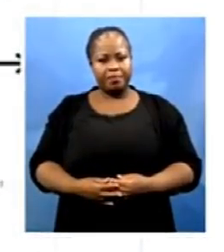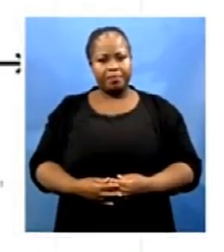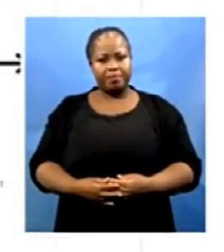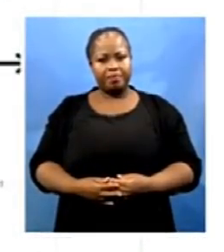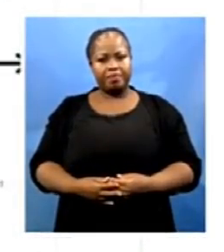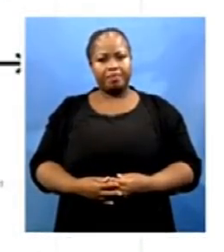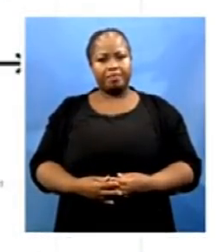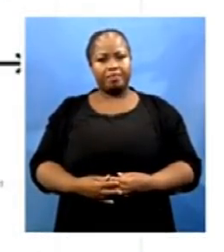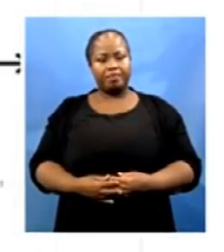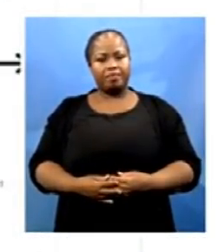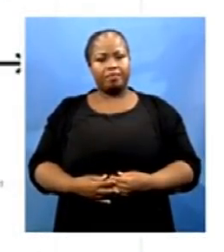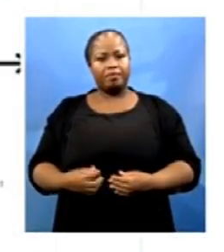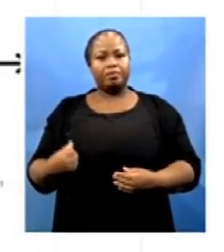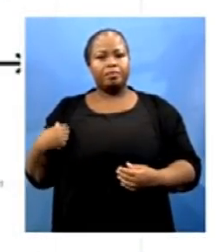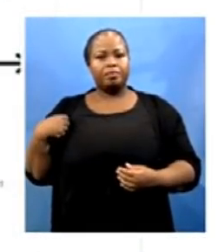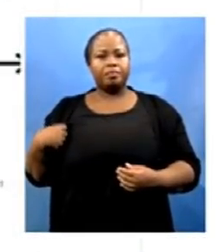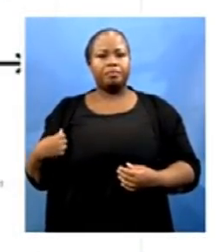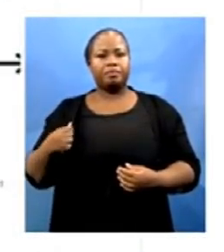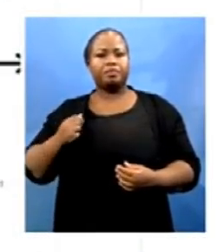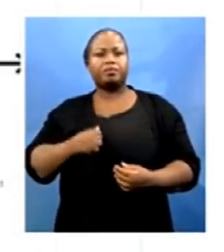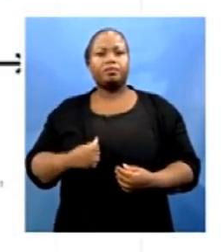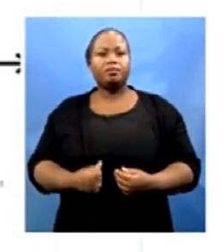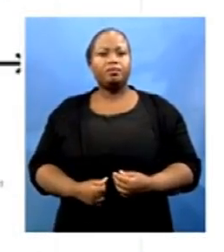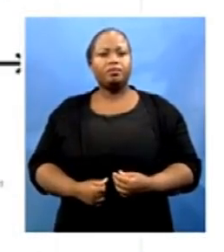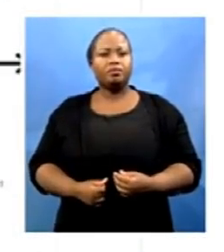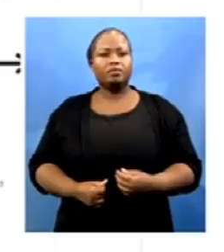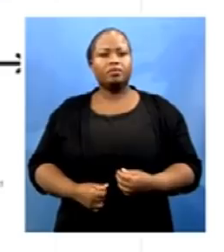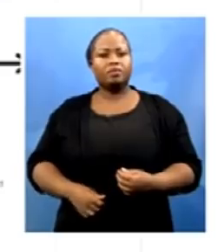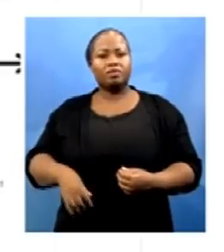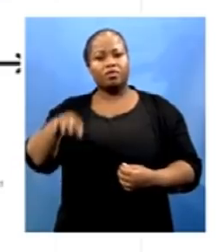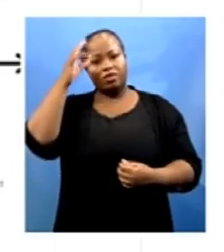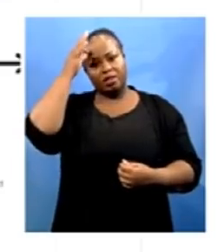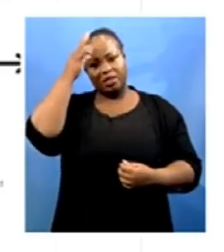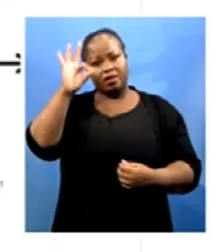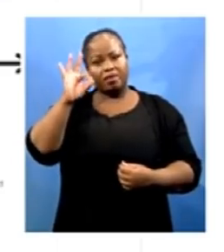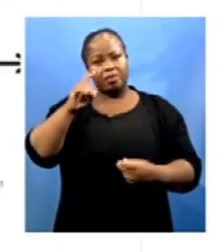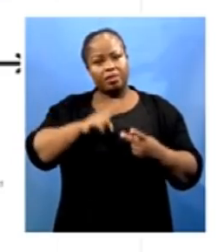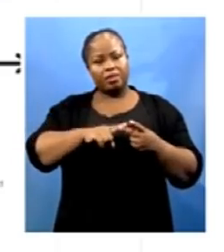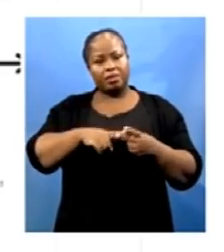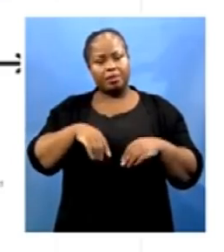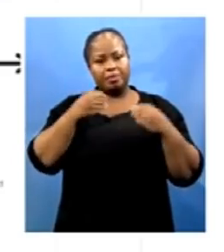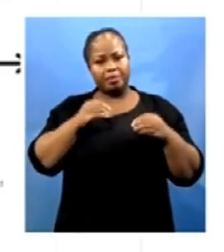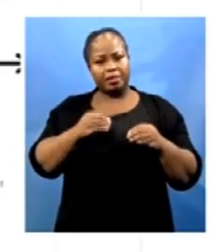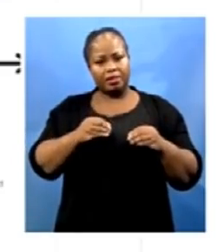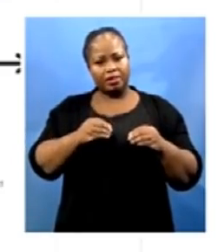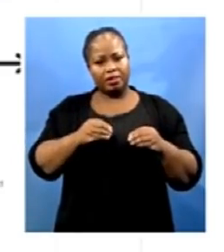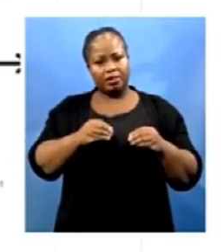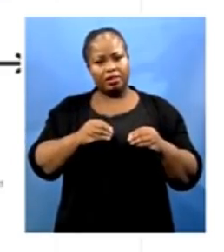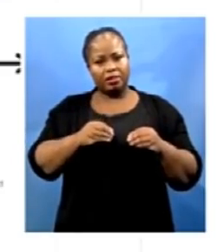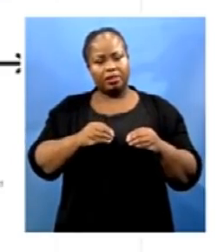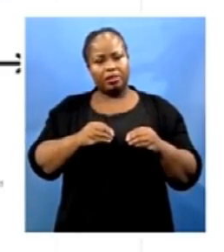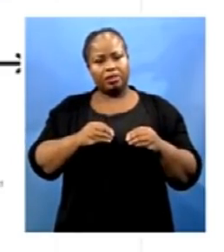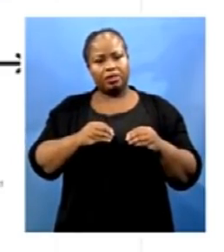business. It is, however, separate and independent. It is a fund for all of